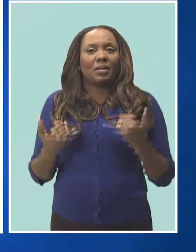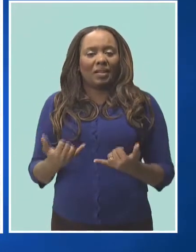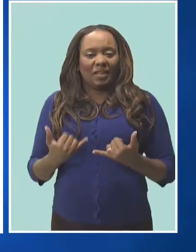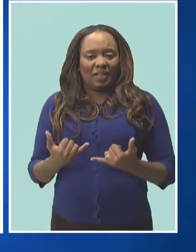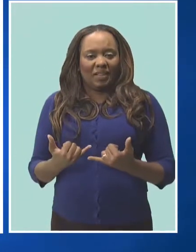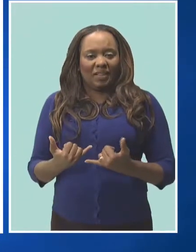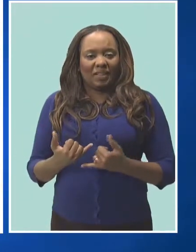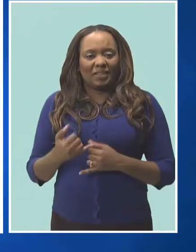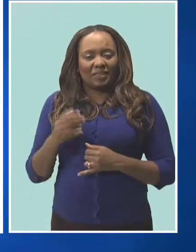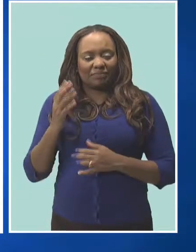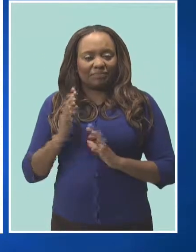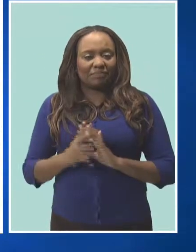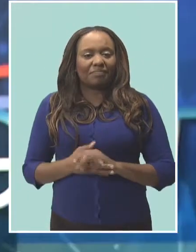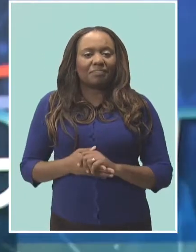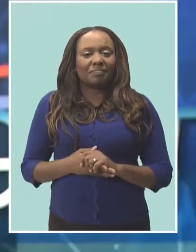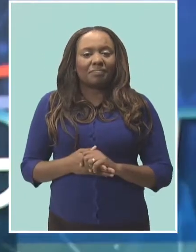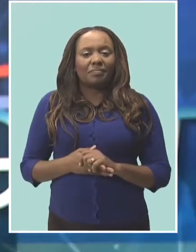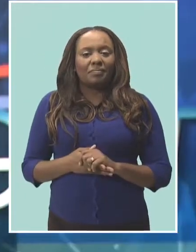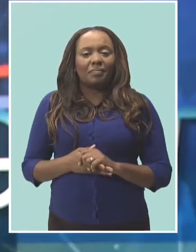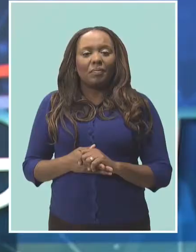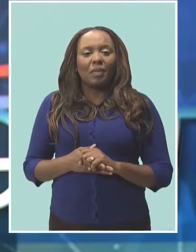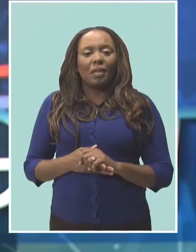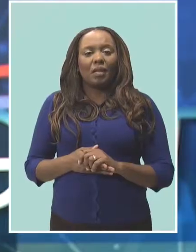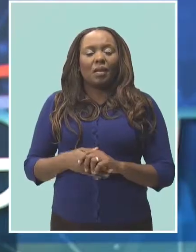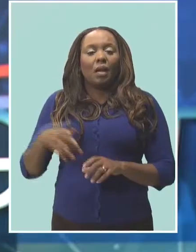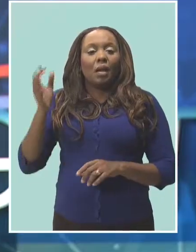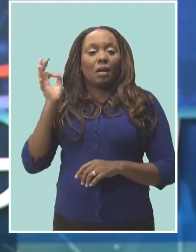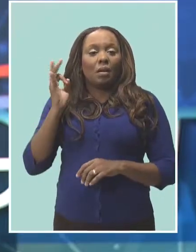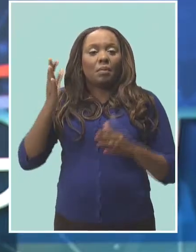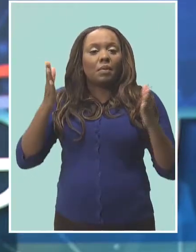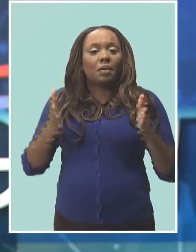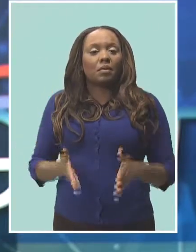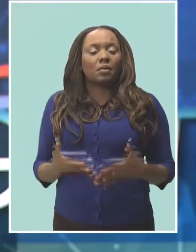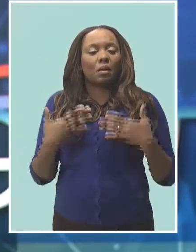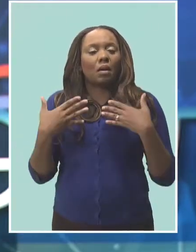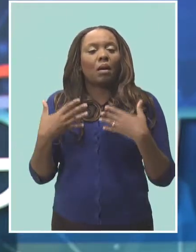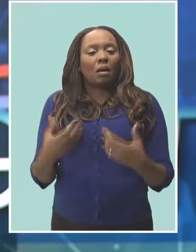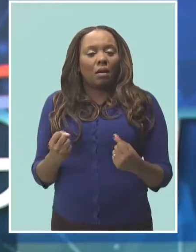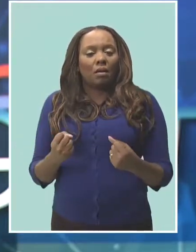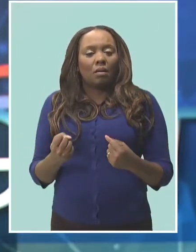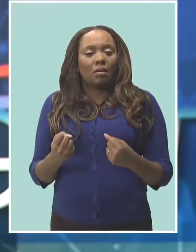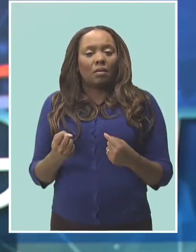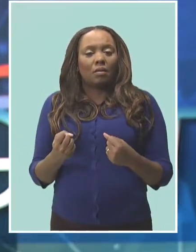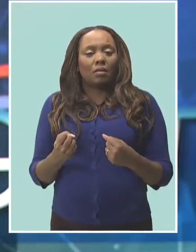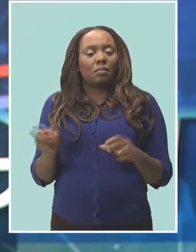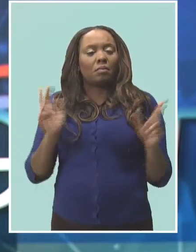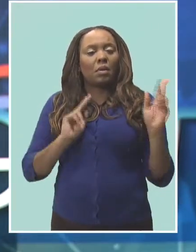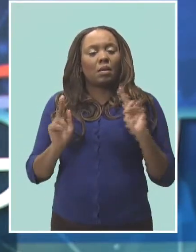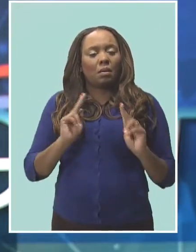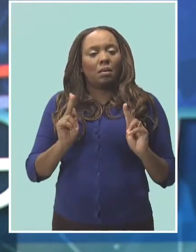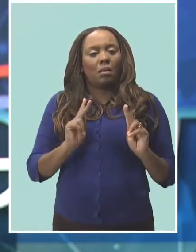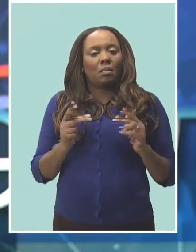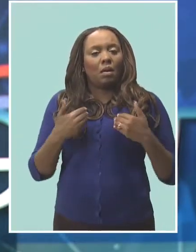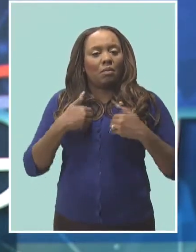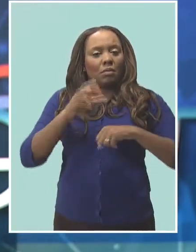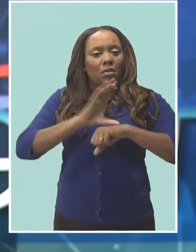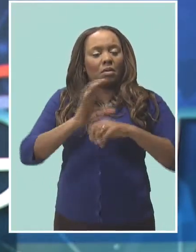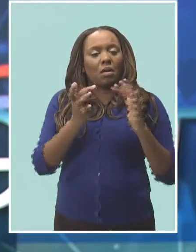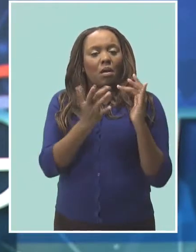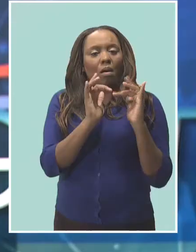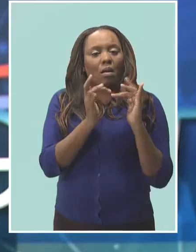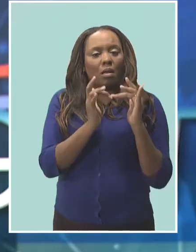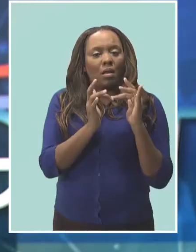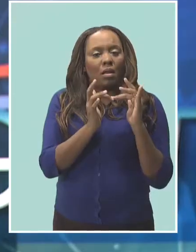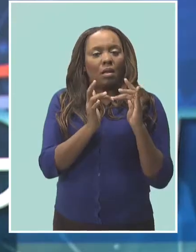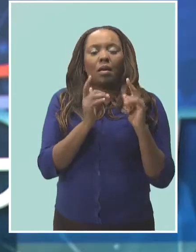Shane Jones, CBC News. Thanks, Shane. Well, a local pastor is confident the move to online church services will not take